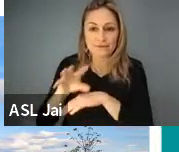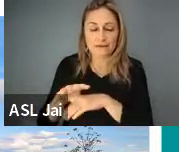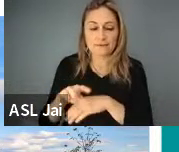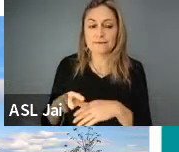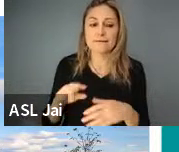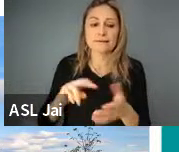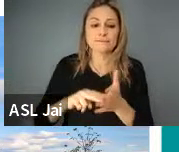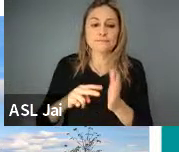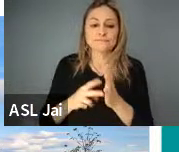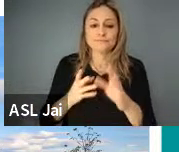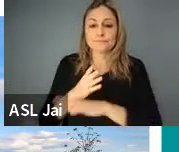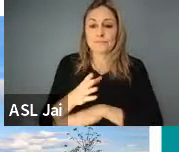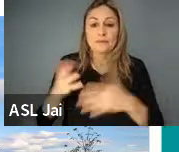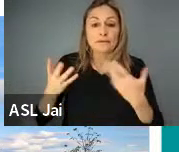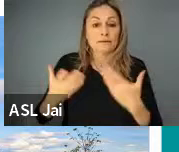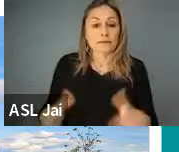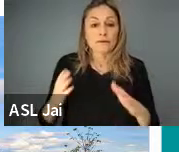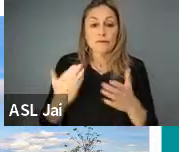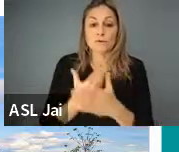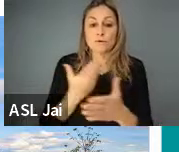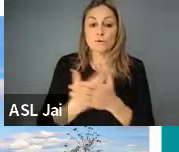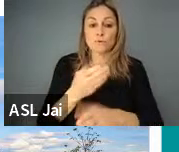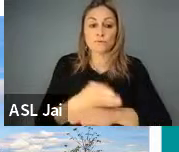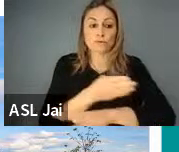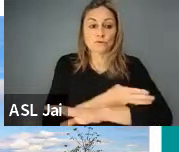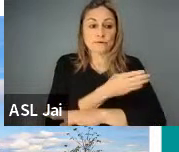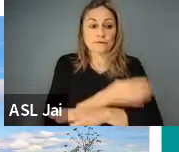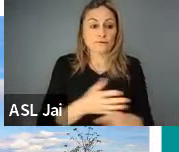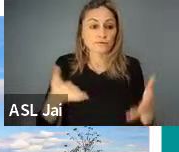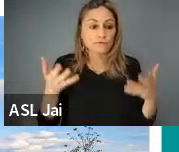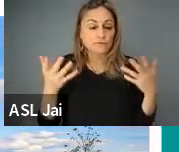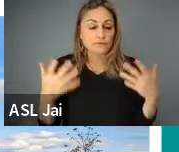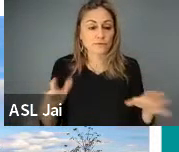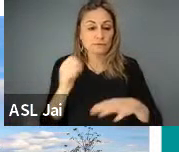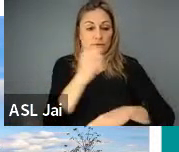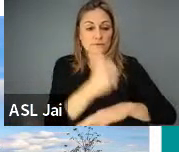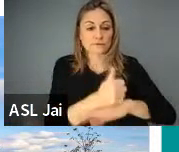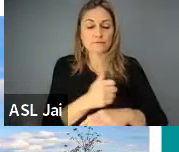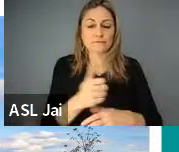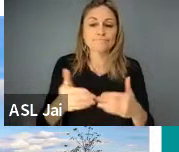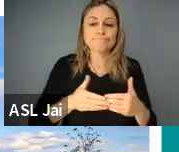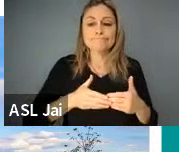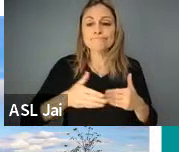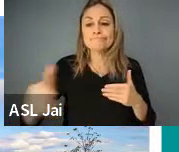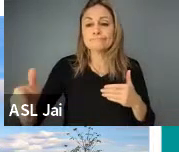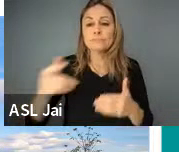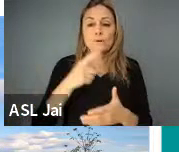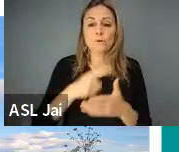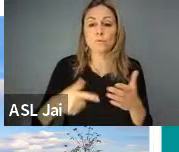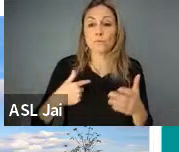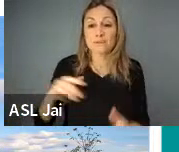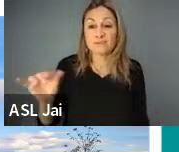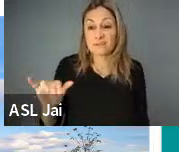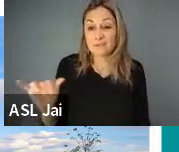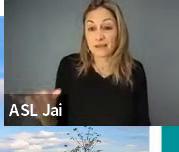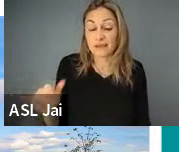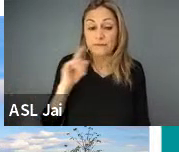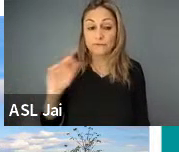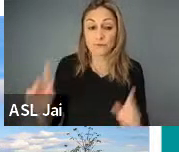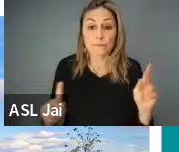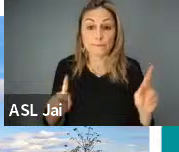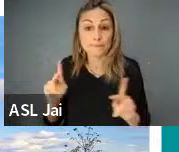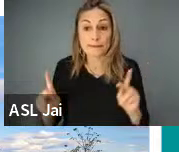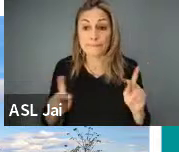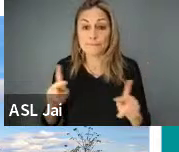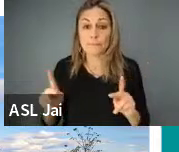the new improvements are constructed, what is it like for pedestrians